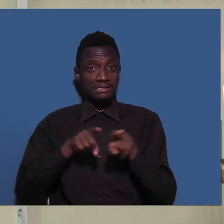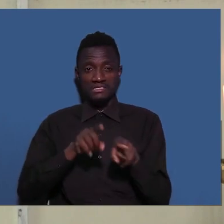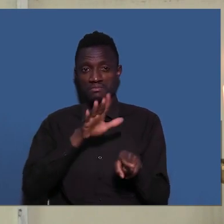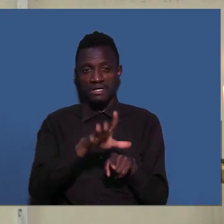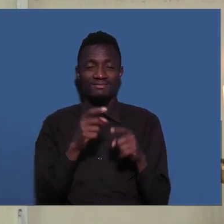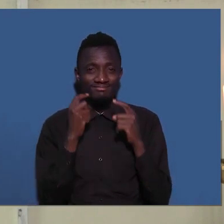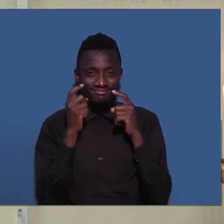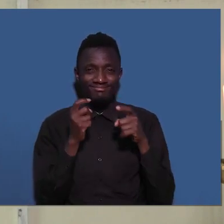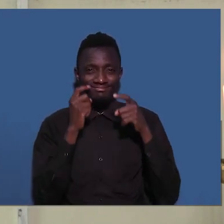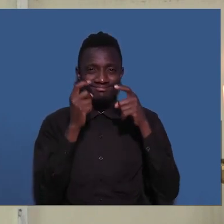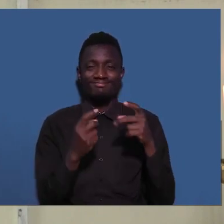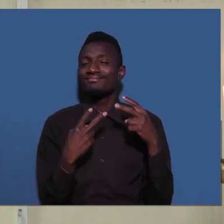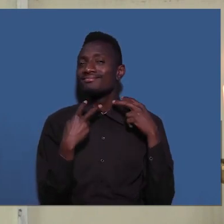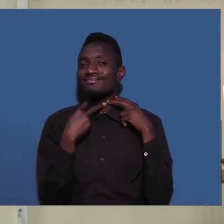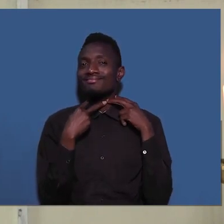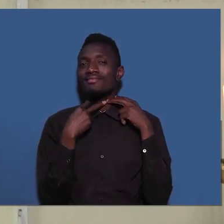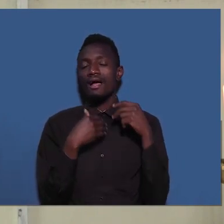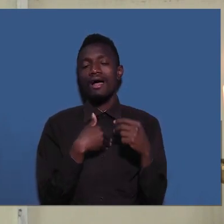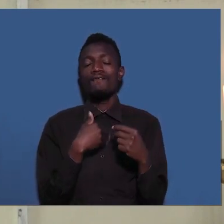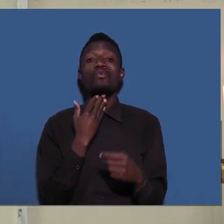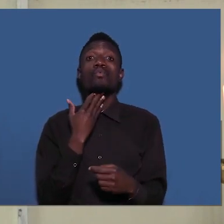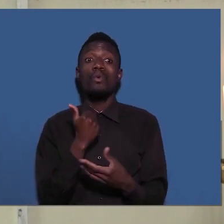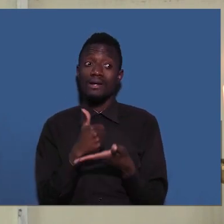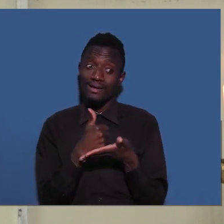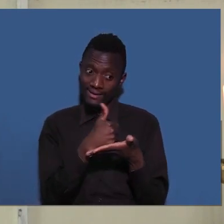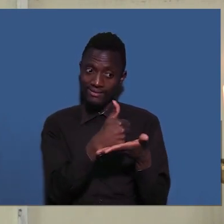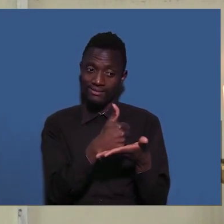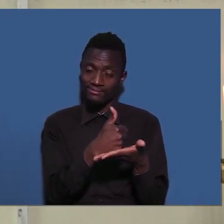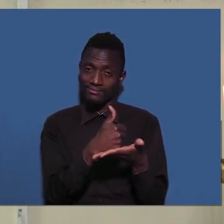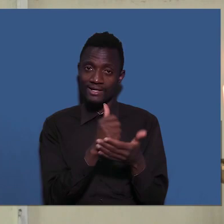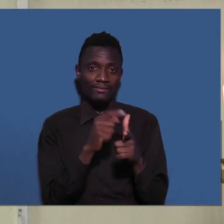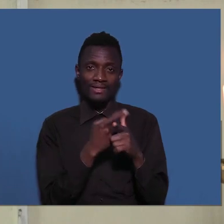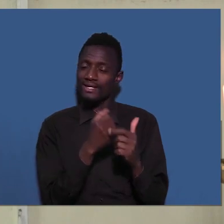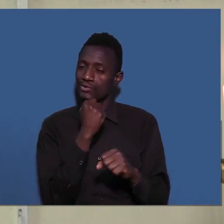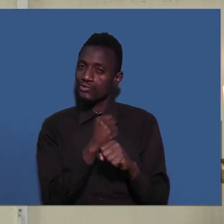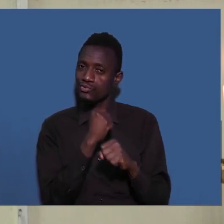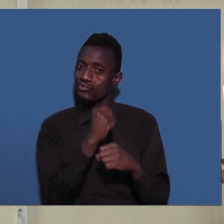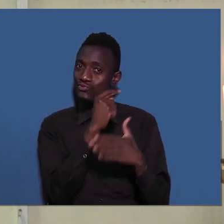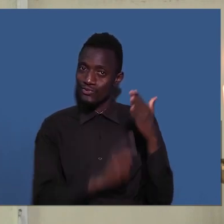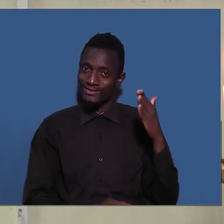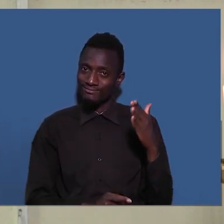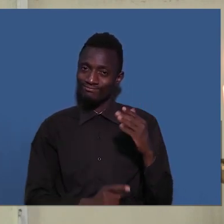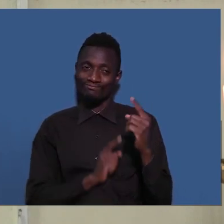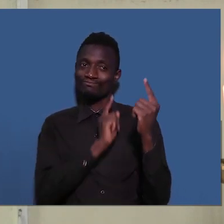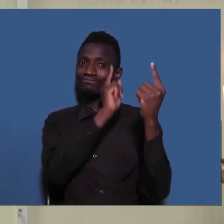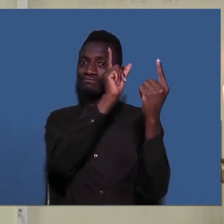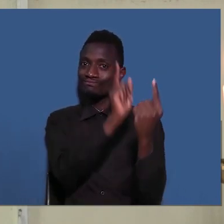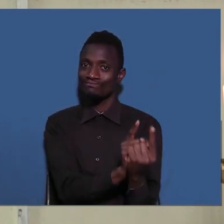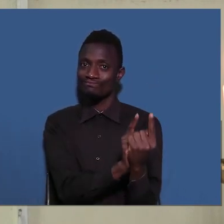sin, go bare. Call it as it